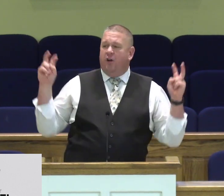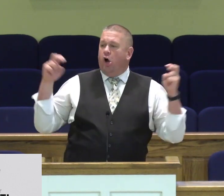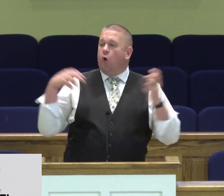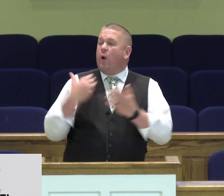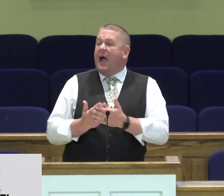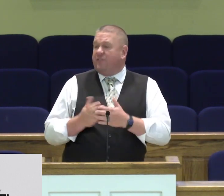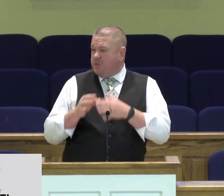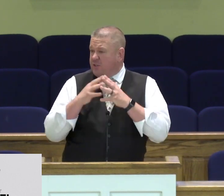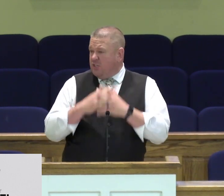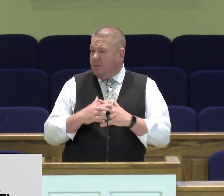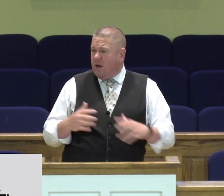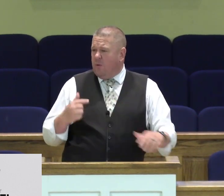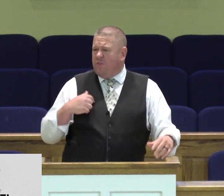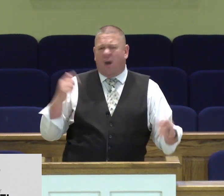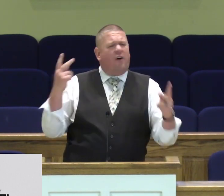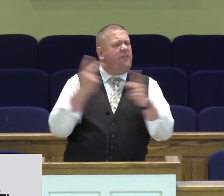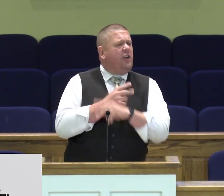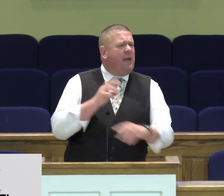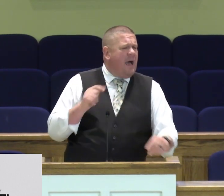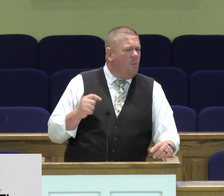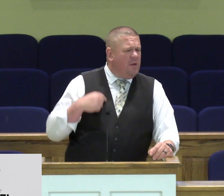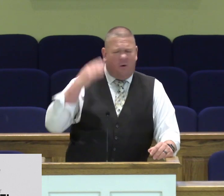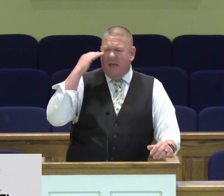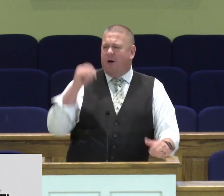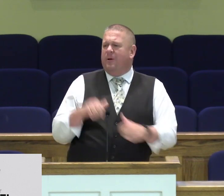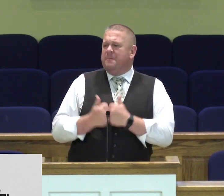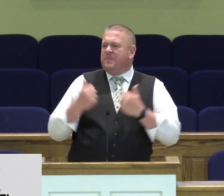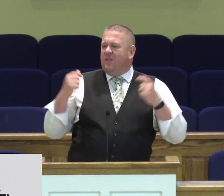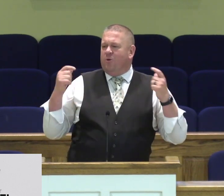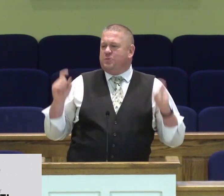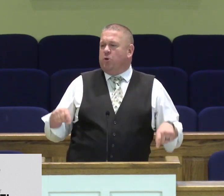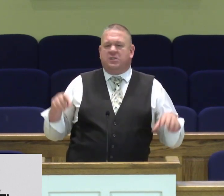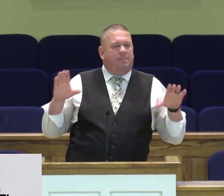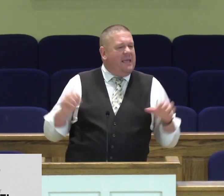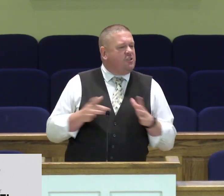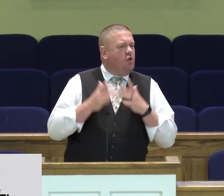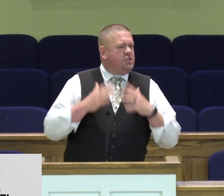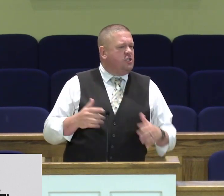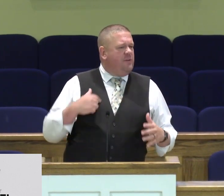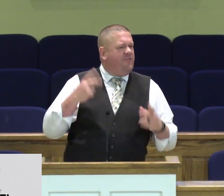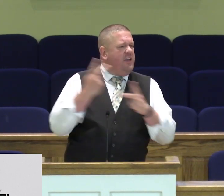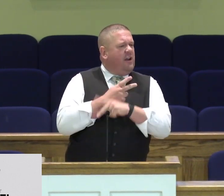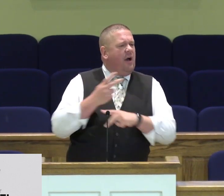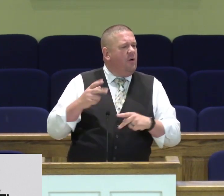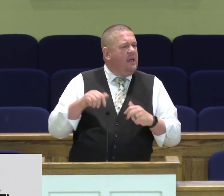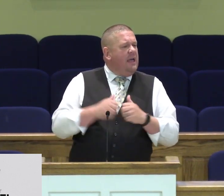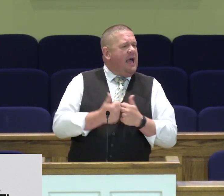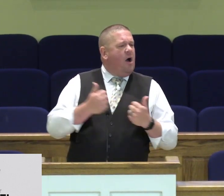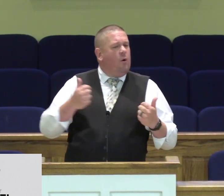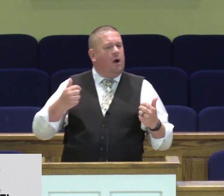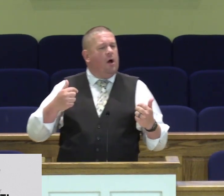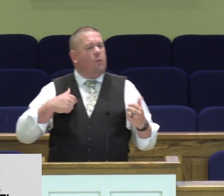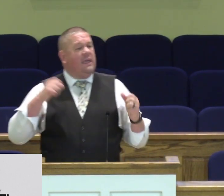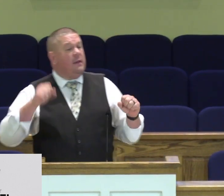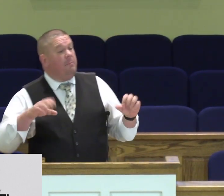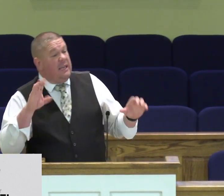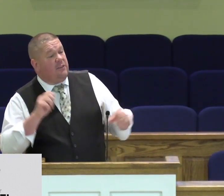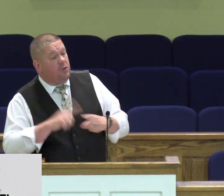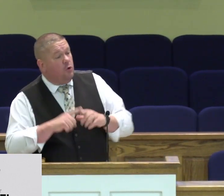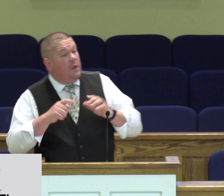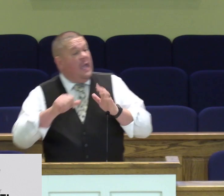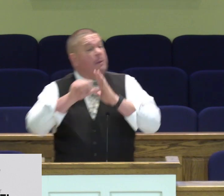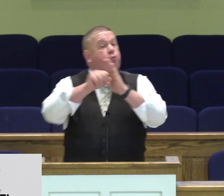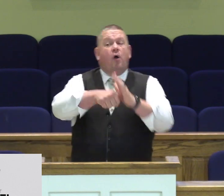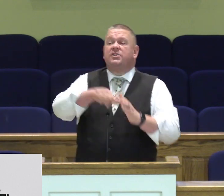have arrived, especially in America. We've got it all figured out. We know how we're supposed to be as Christians. We figured out how we can be